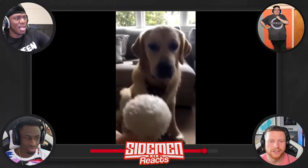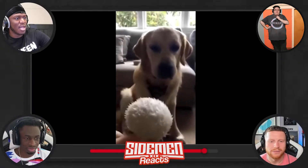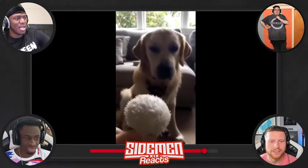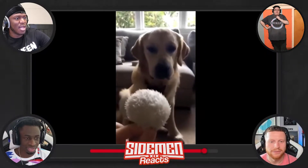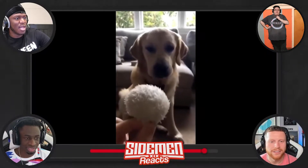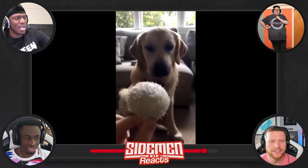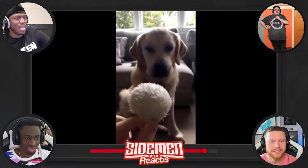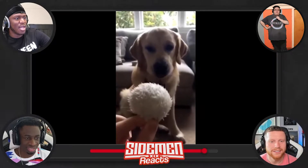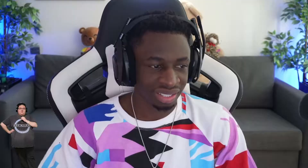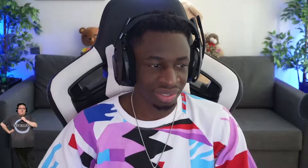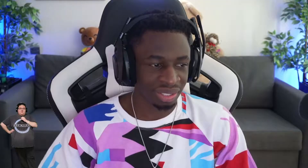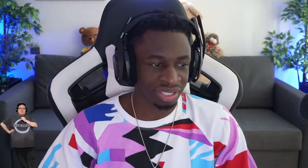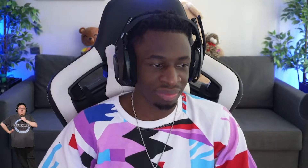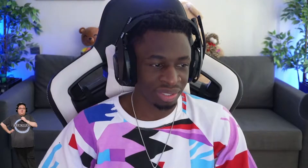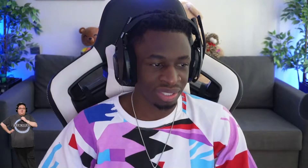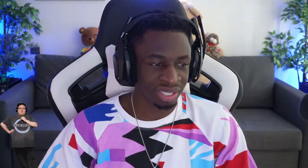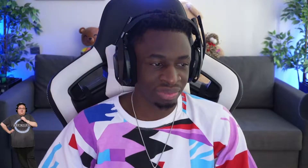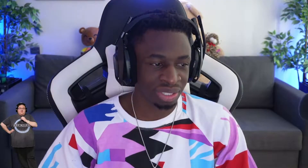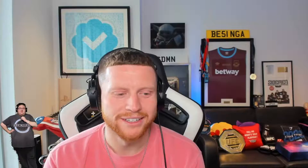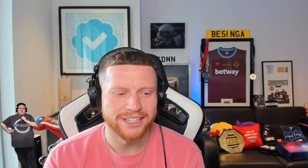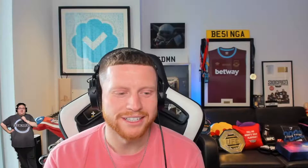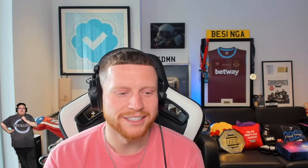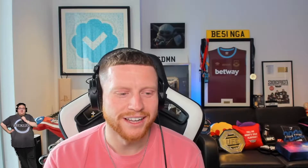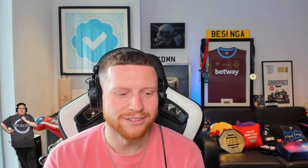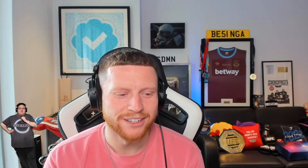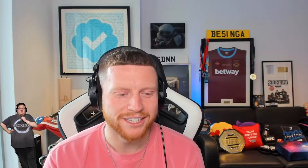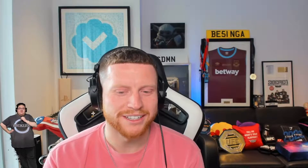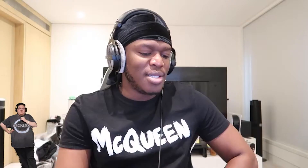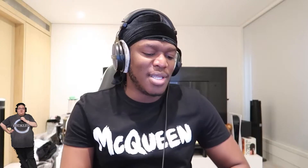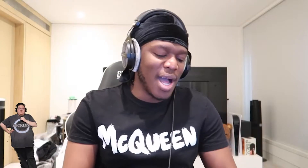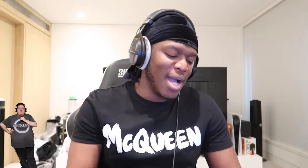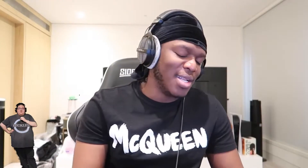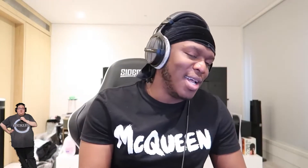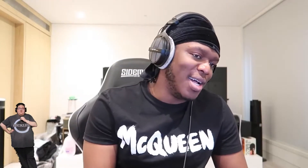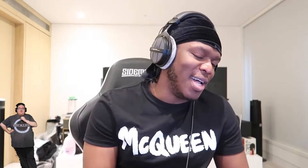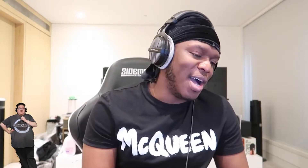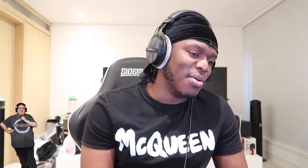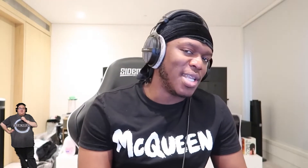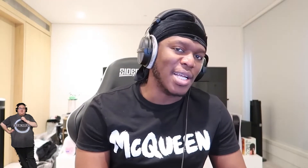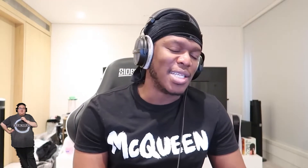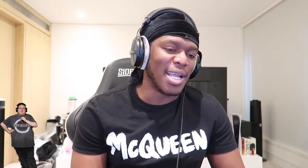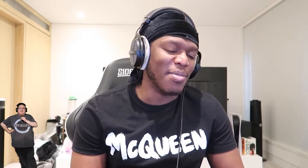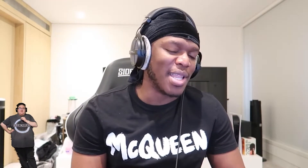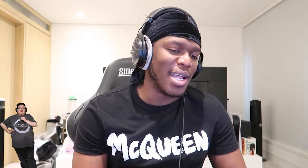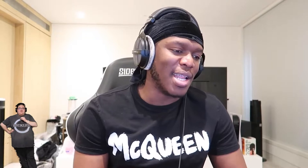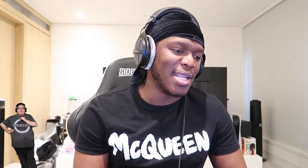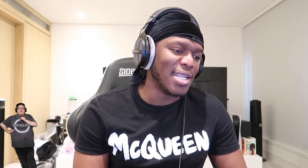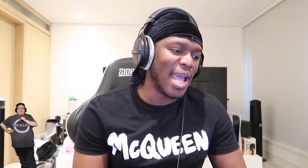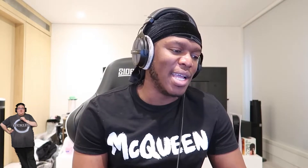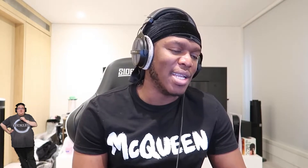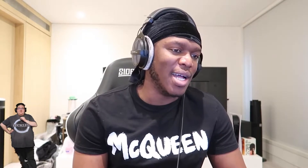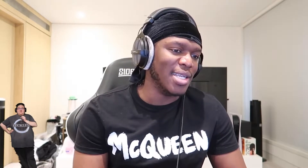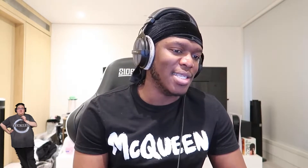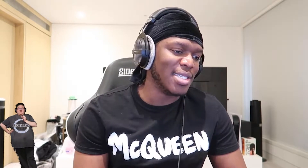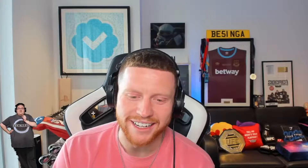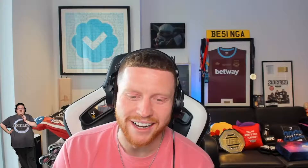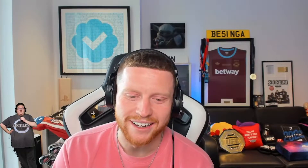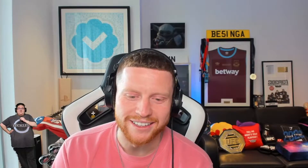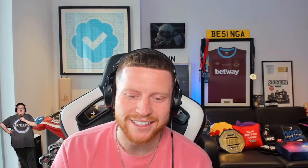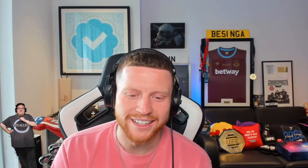There's a joke coming. Oh, you got something. You got something for us. I feel like changing. No. I was singing, but that ain't